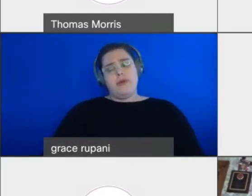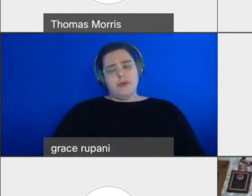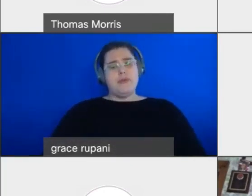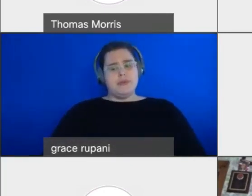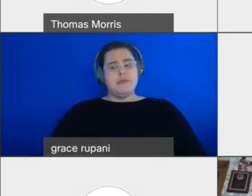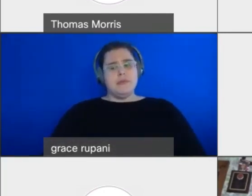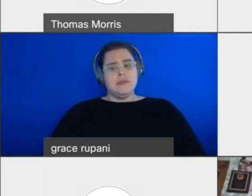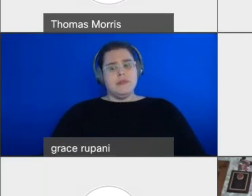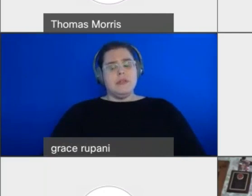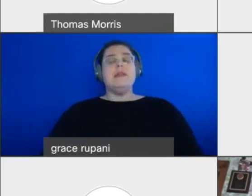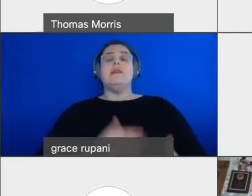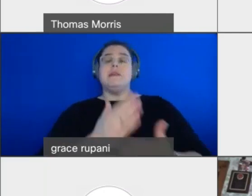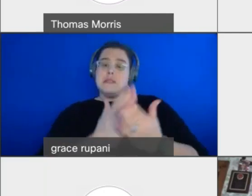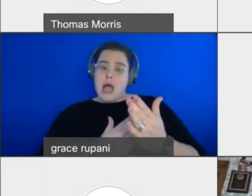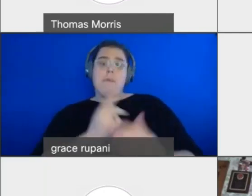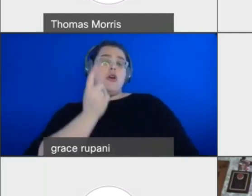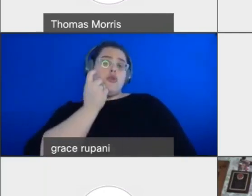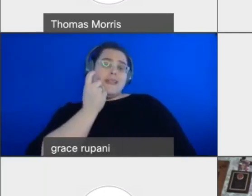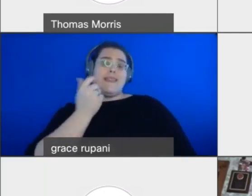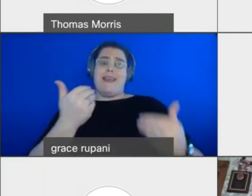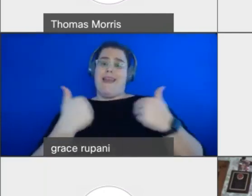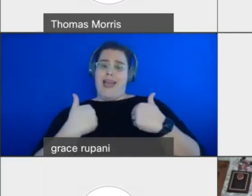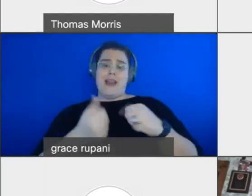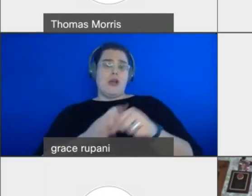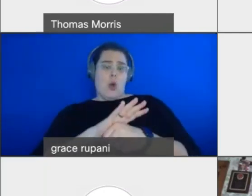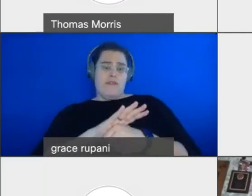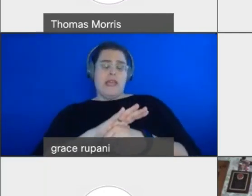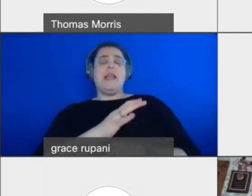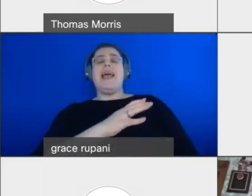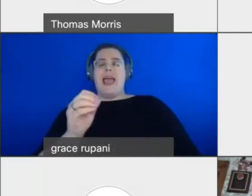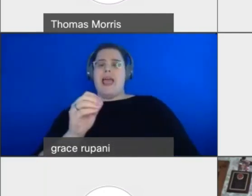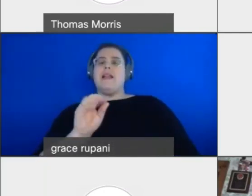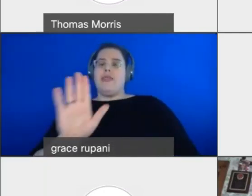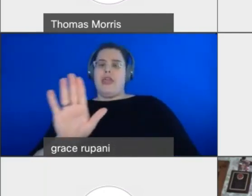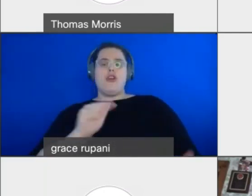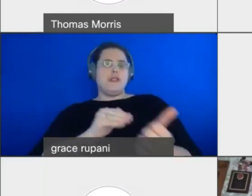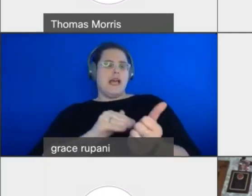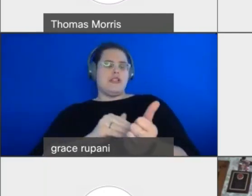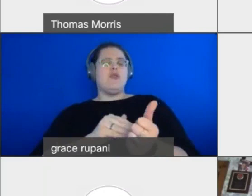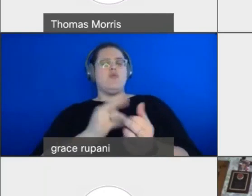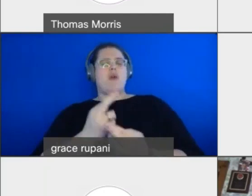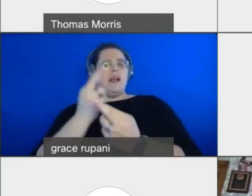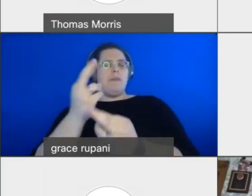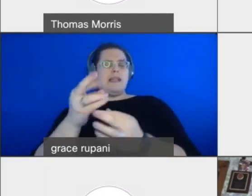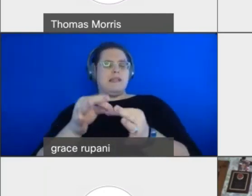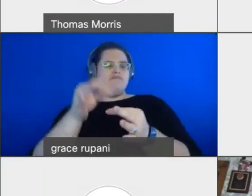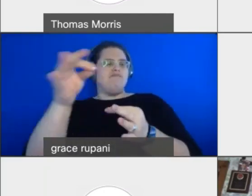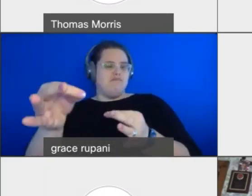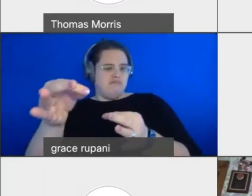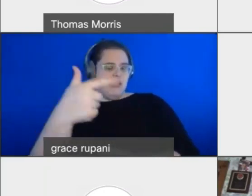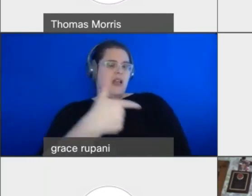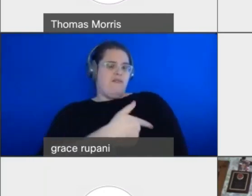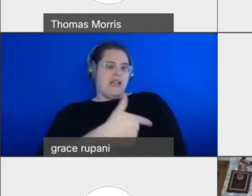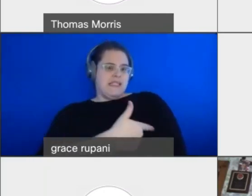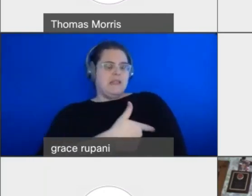had COVID, who the healthcare provider recommended that they defer the vaccine, or people who were